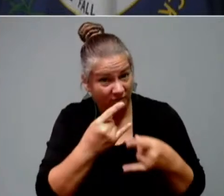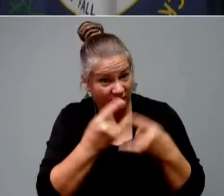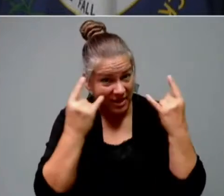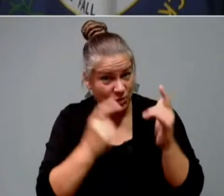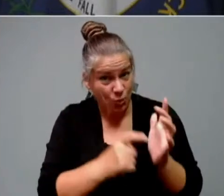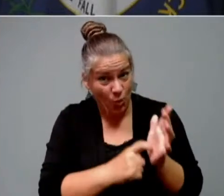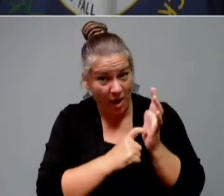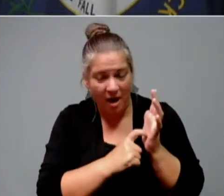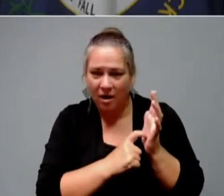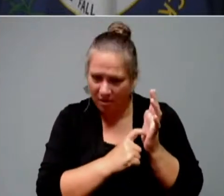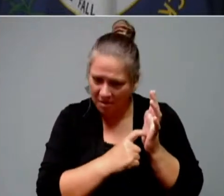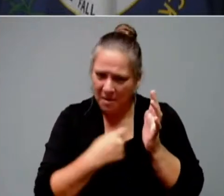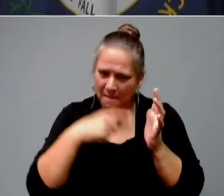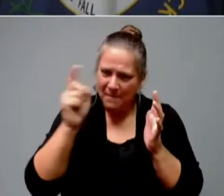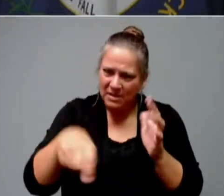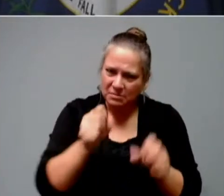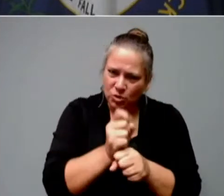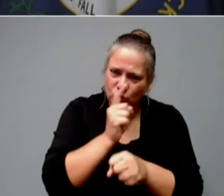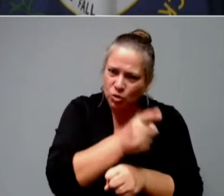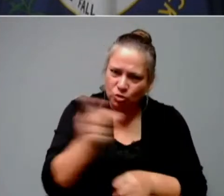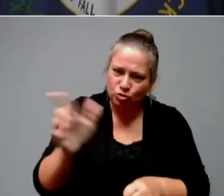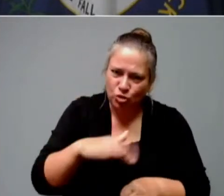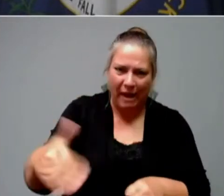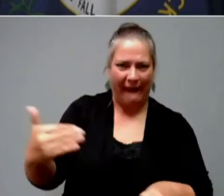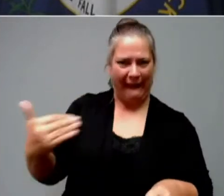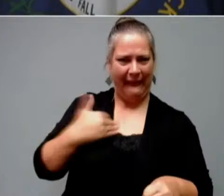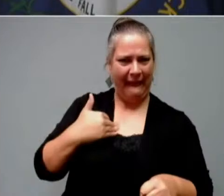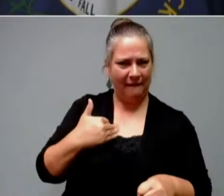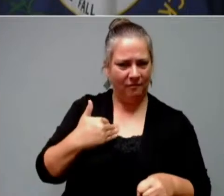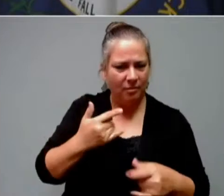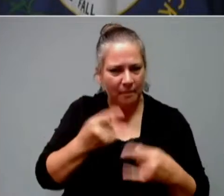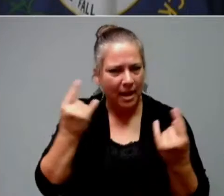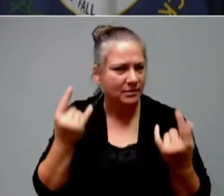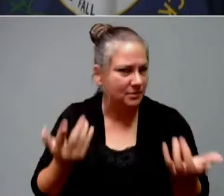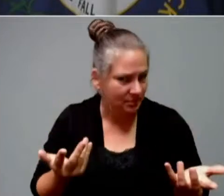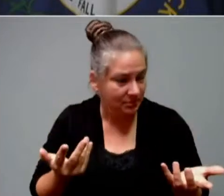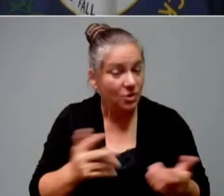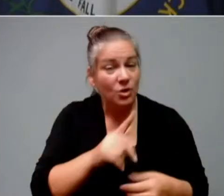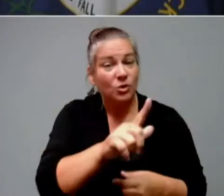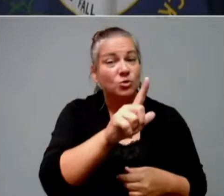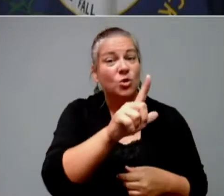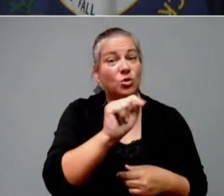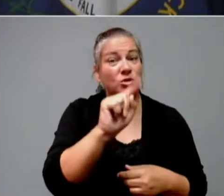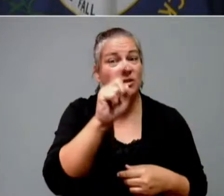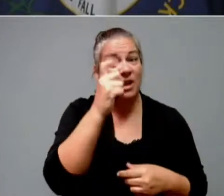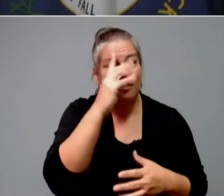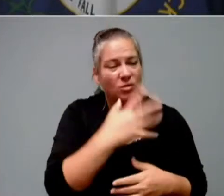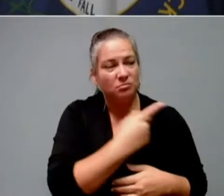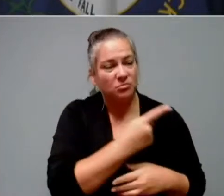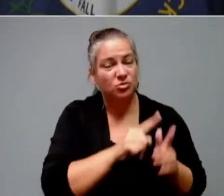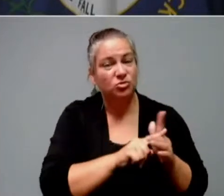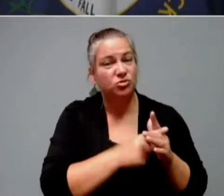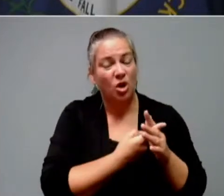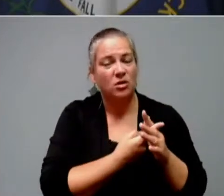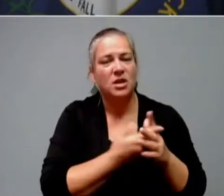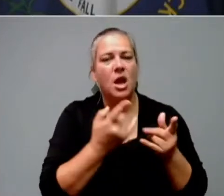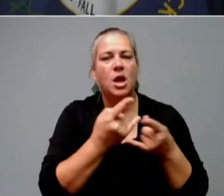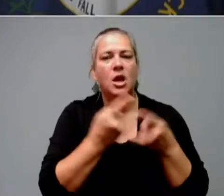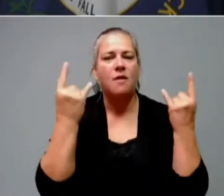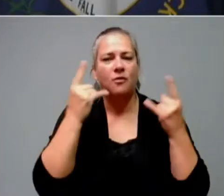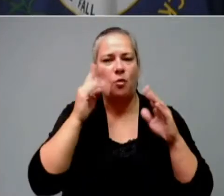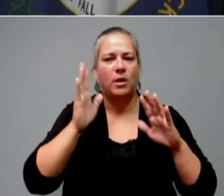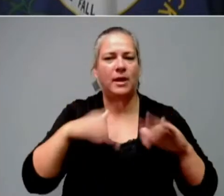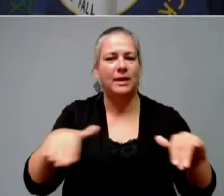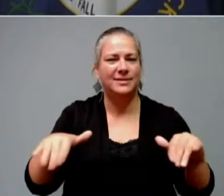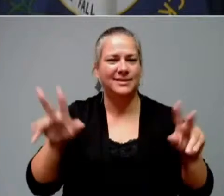our kids have access. That's why the Lieutenant Governor and I started Coverings for Kids last August.